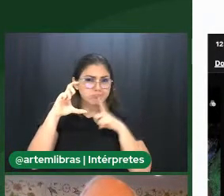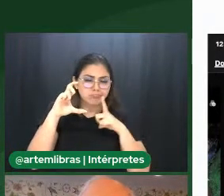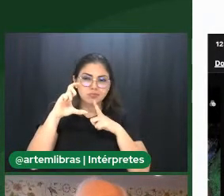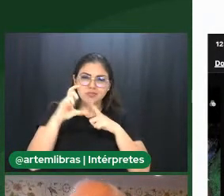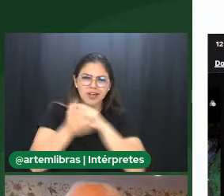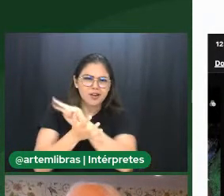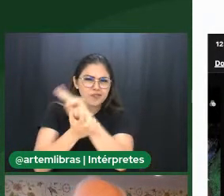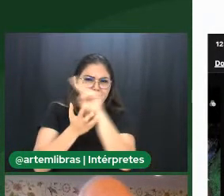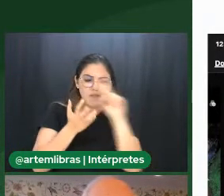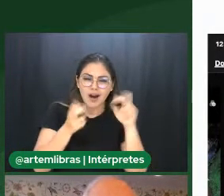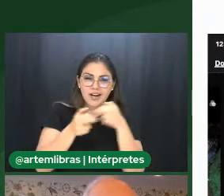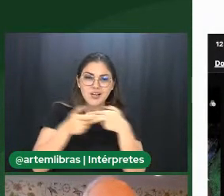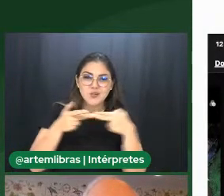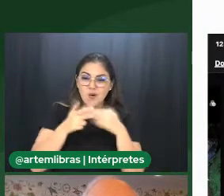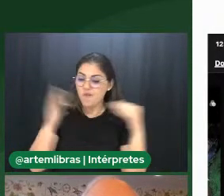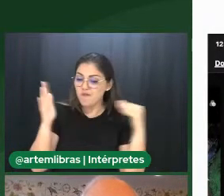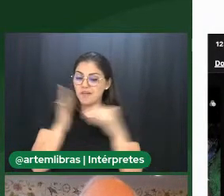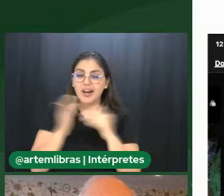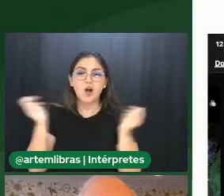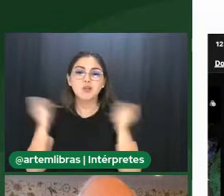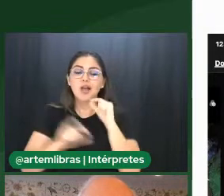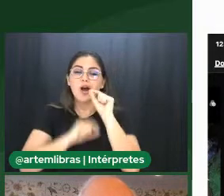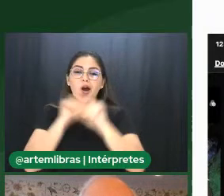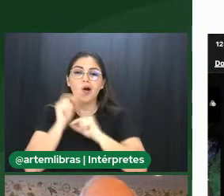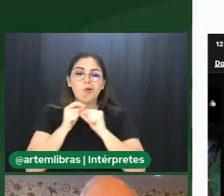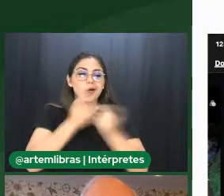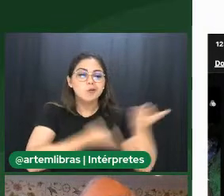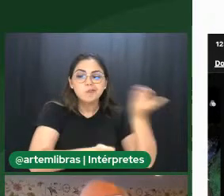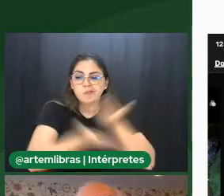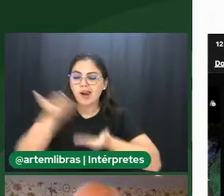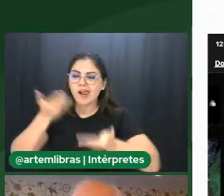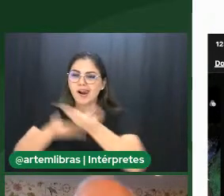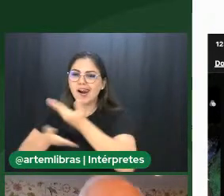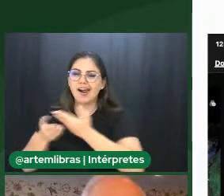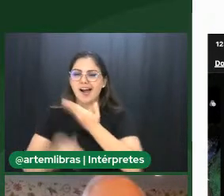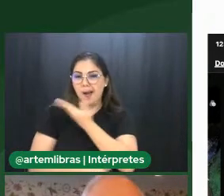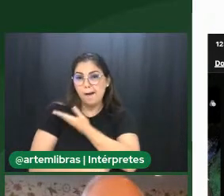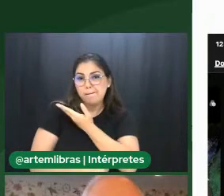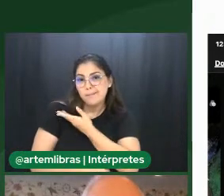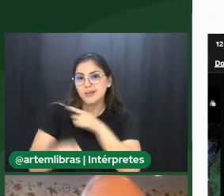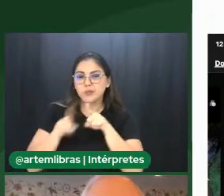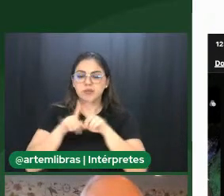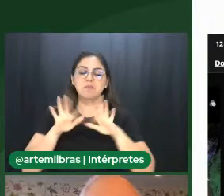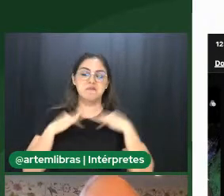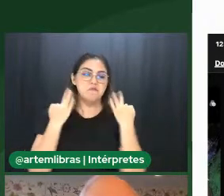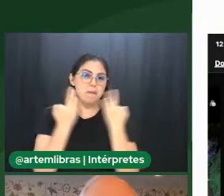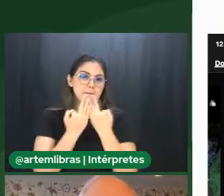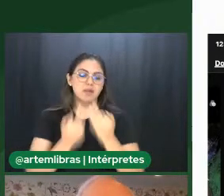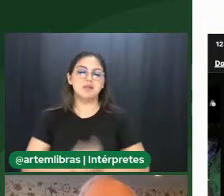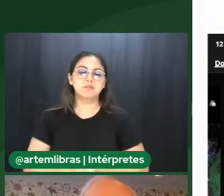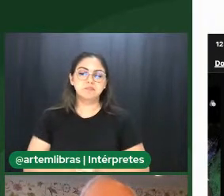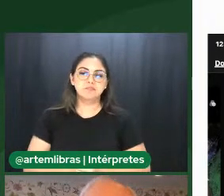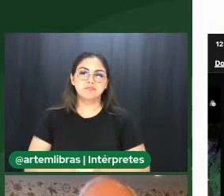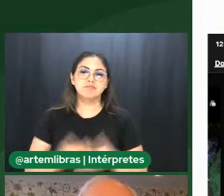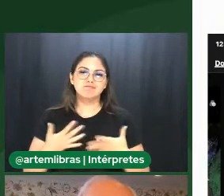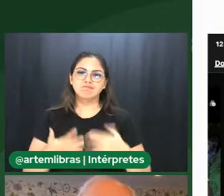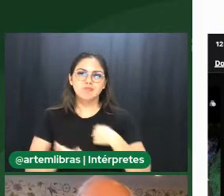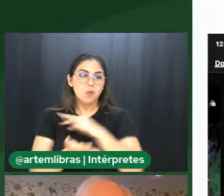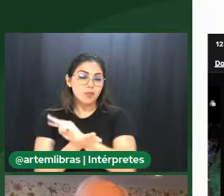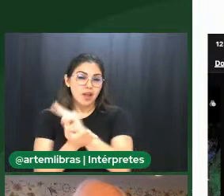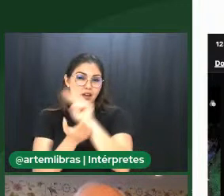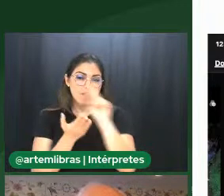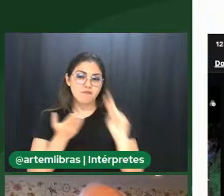easily. A lot of AI built into digital cameras, a lot of human control for the things that matter to